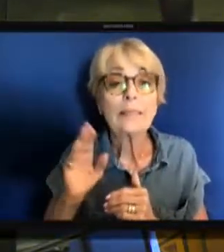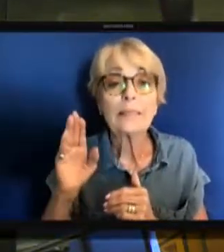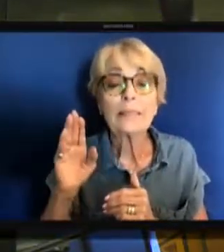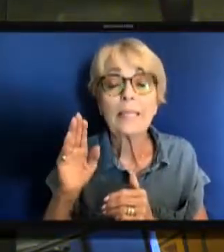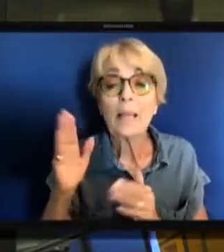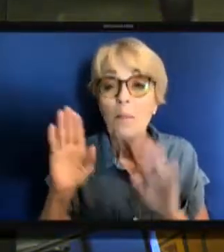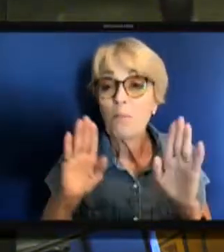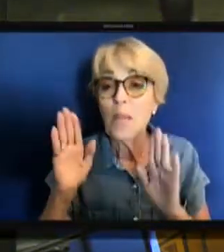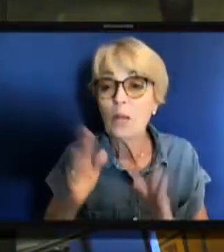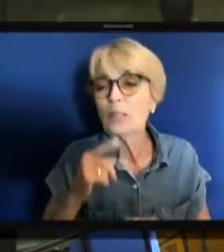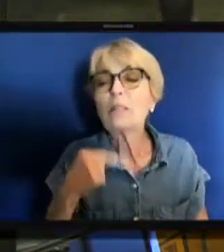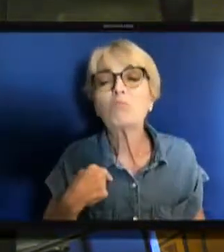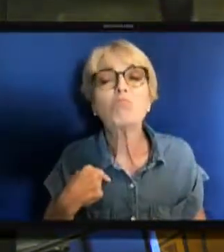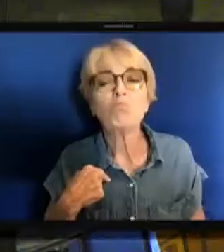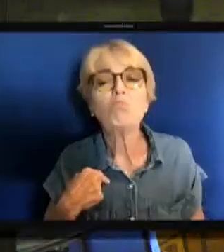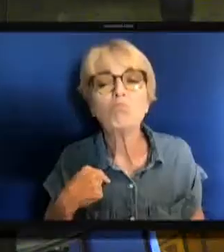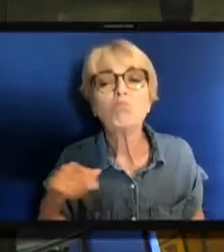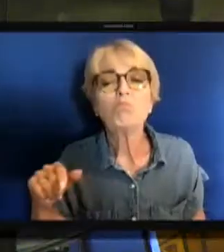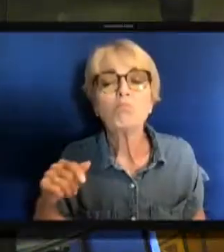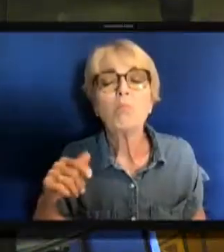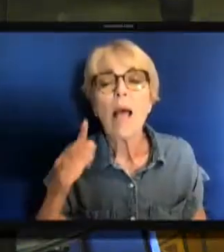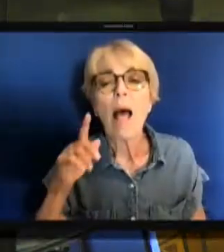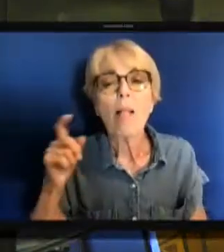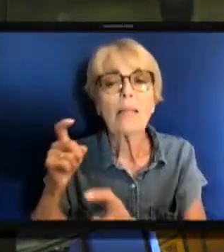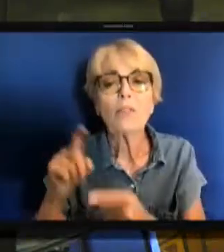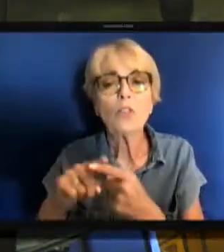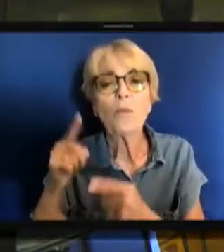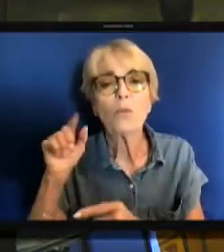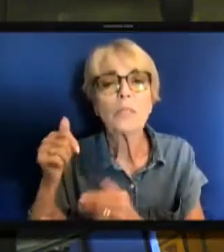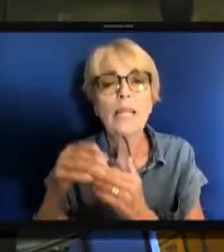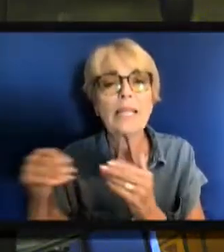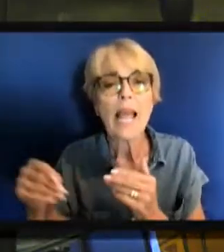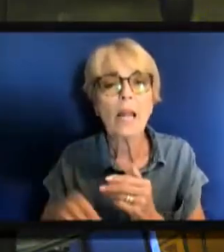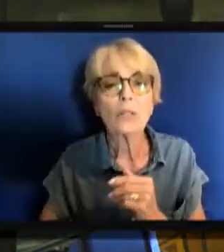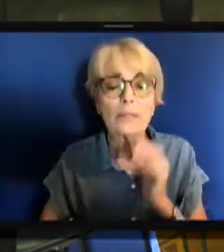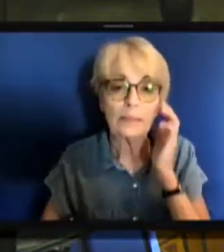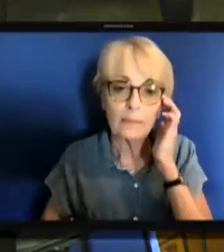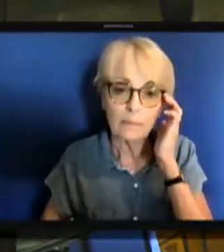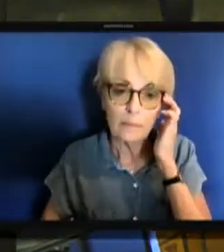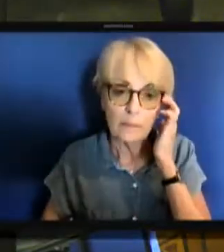$10, and that lowest responsible bidder happens to be in Westmoreland County.